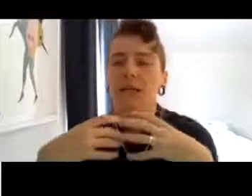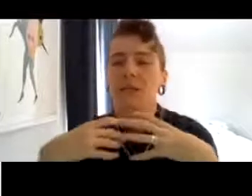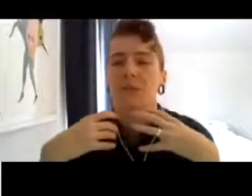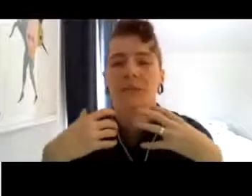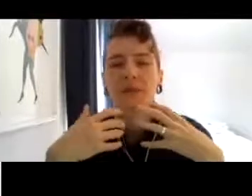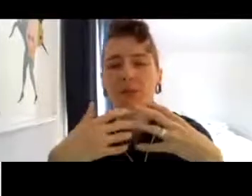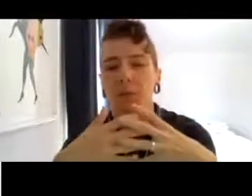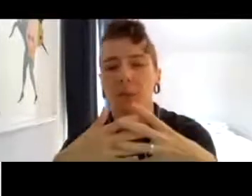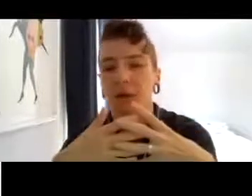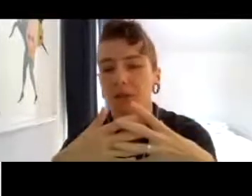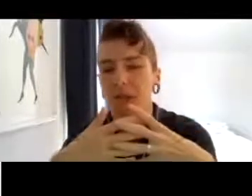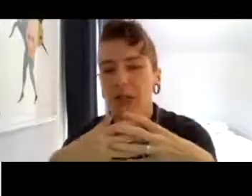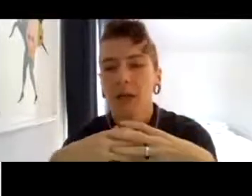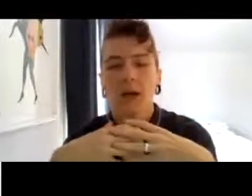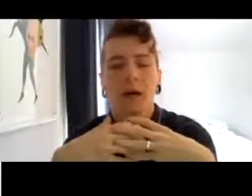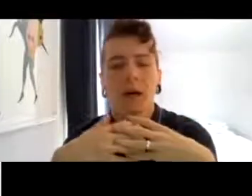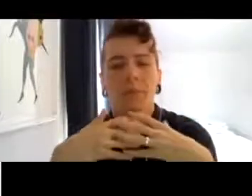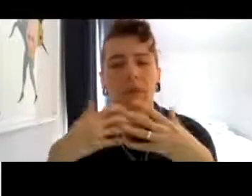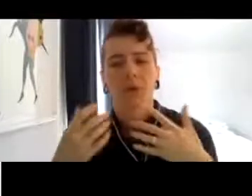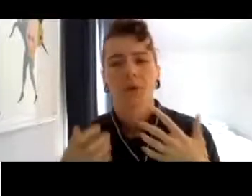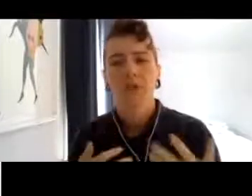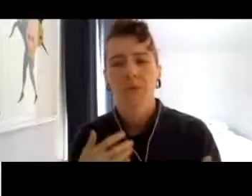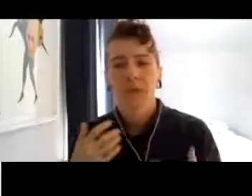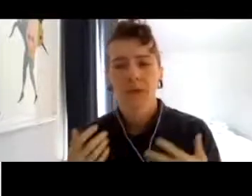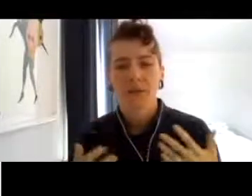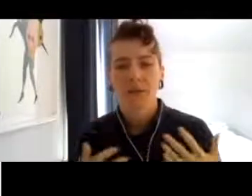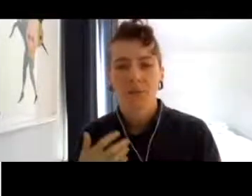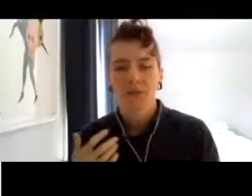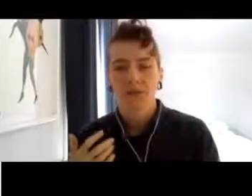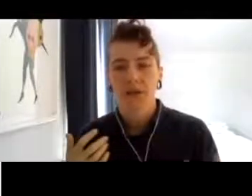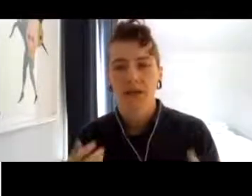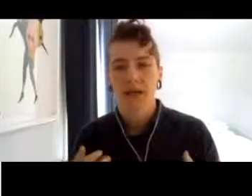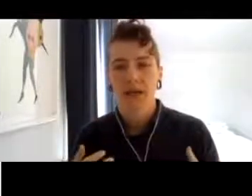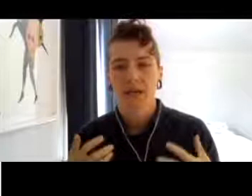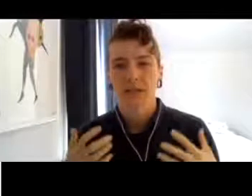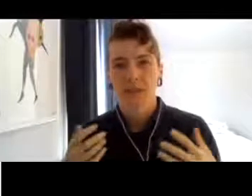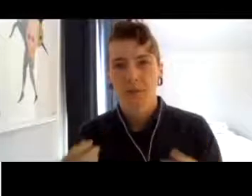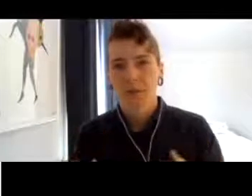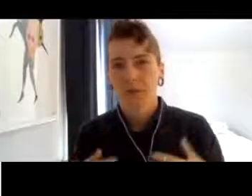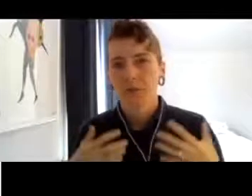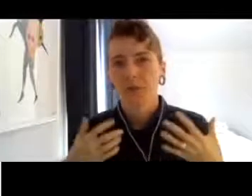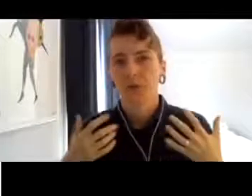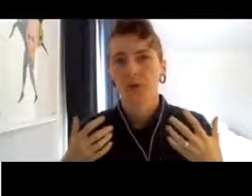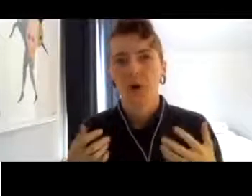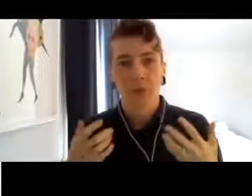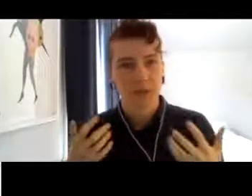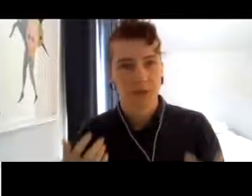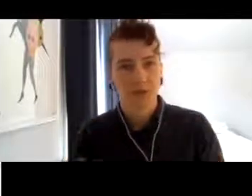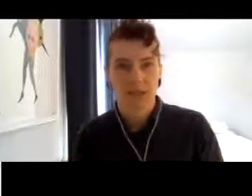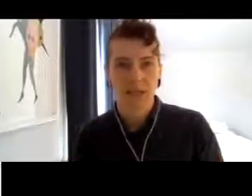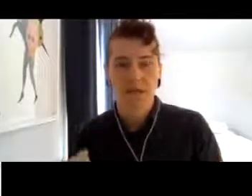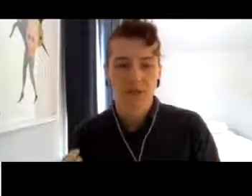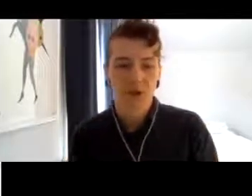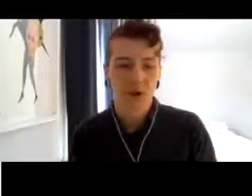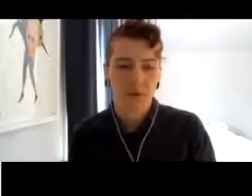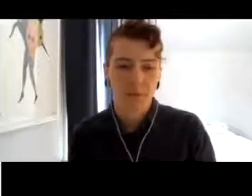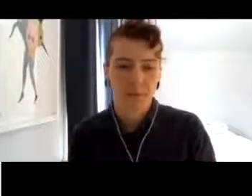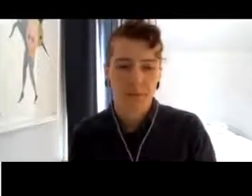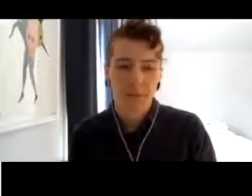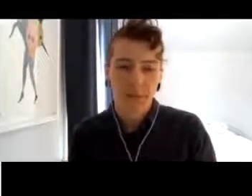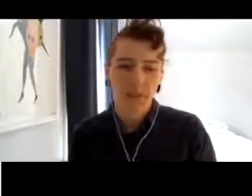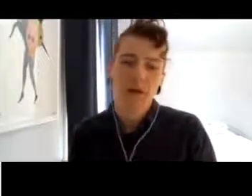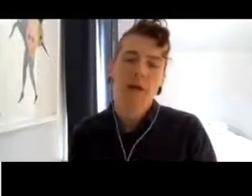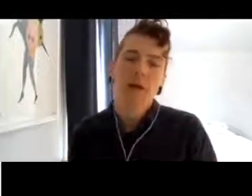Yiddish, any specific terminology. You don't want to make the assumption that people already understand these